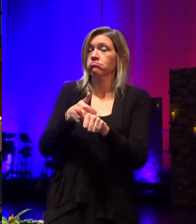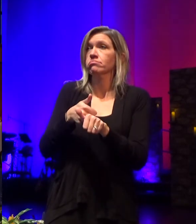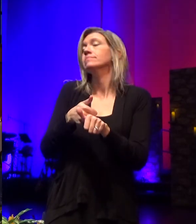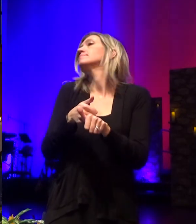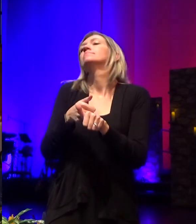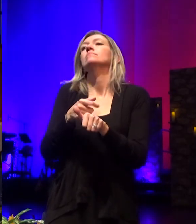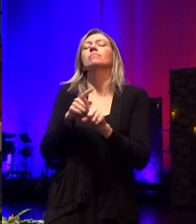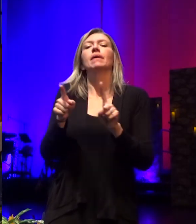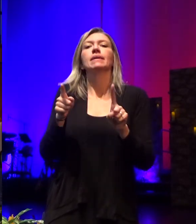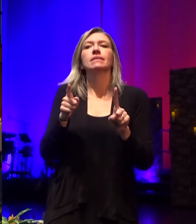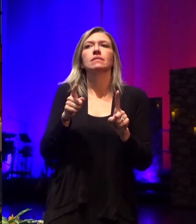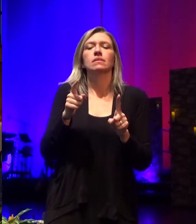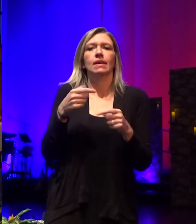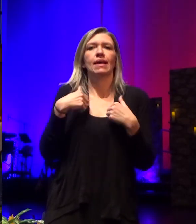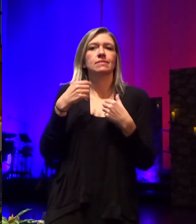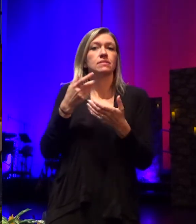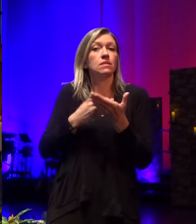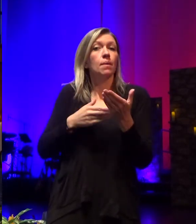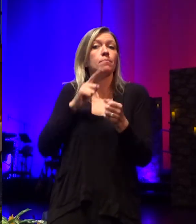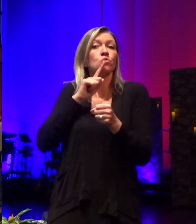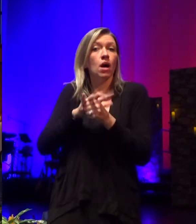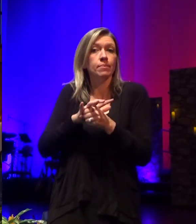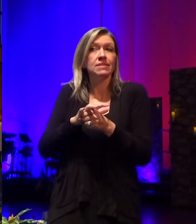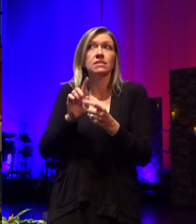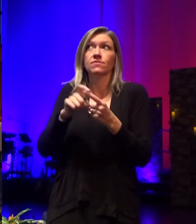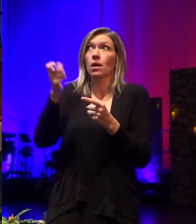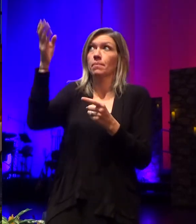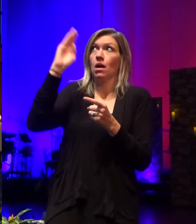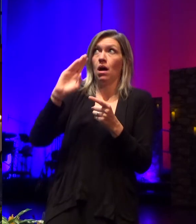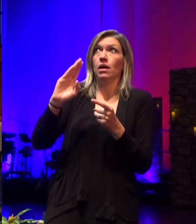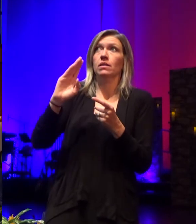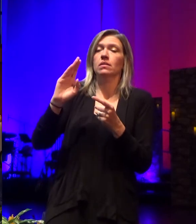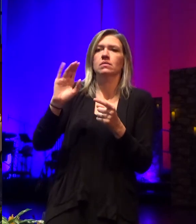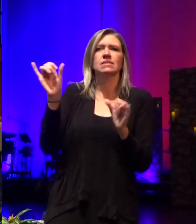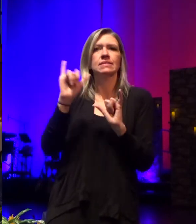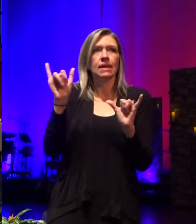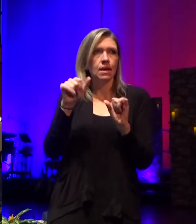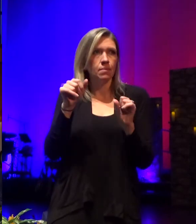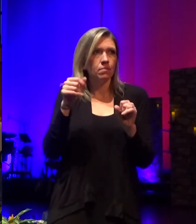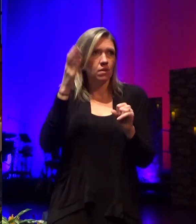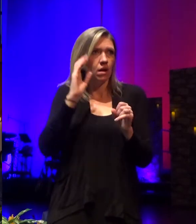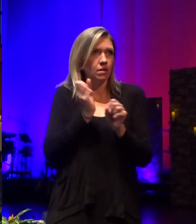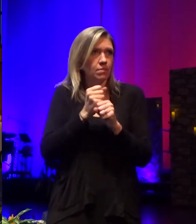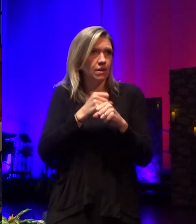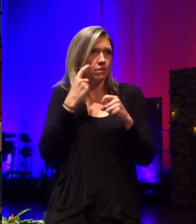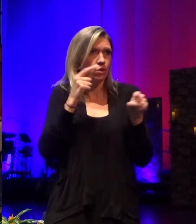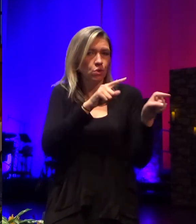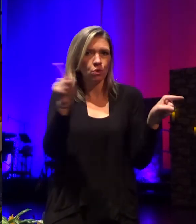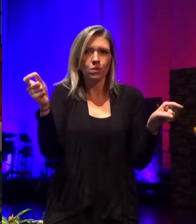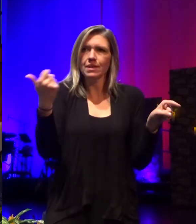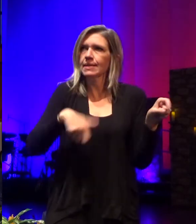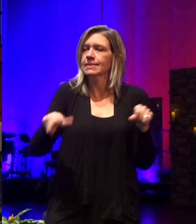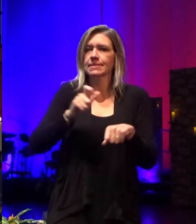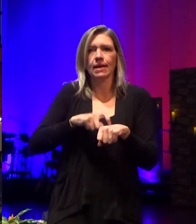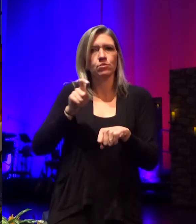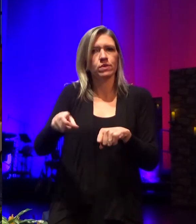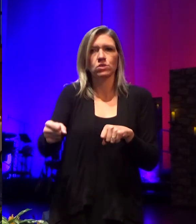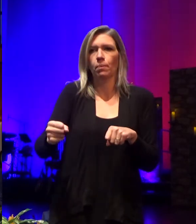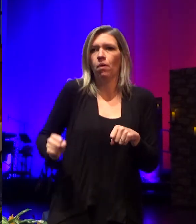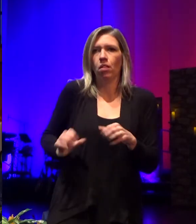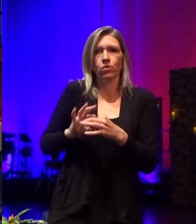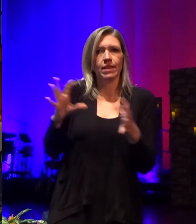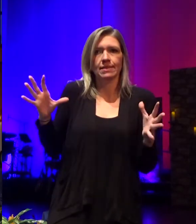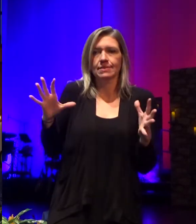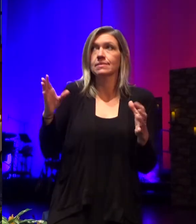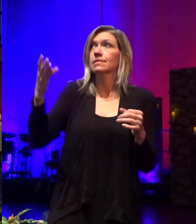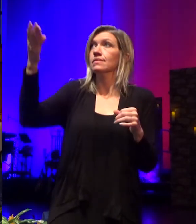went forth with these promises from God that are made to you when you, in any area of your life, pull that release lever. God said to